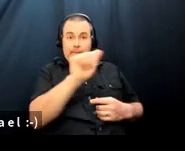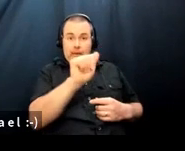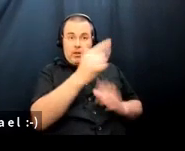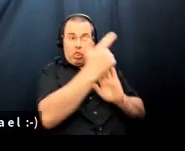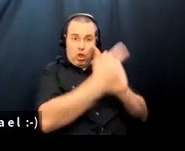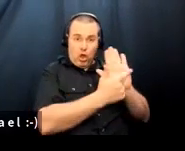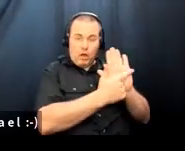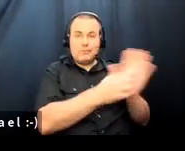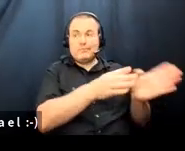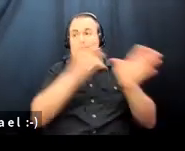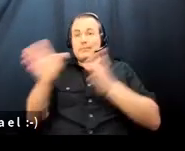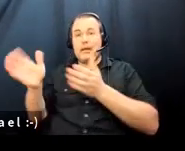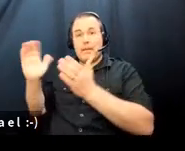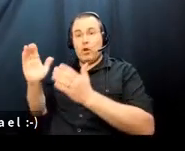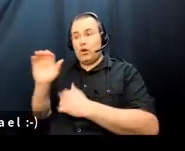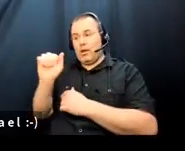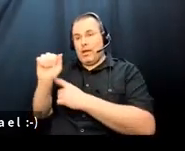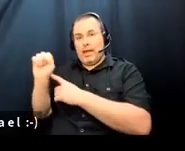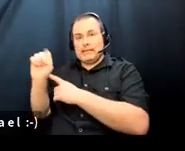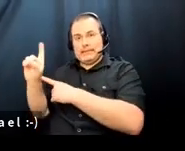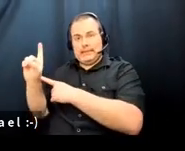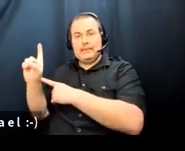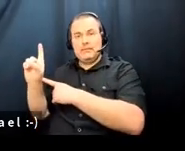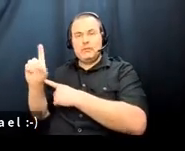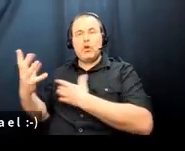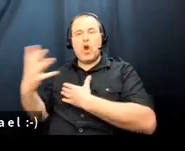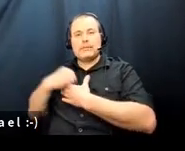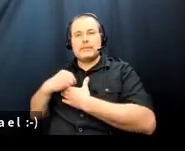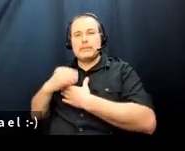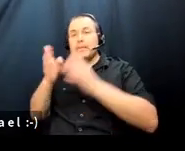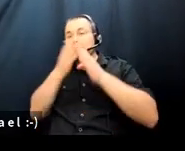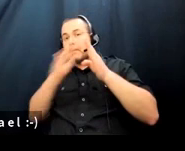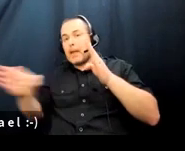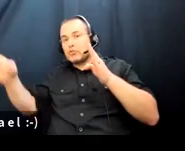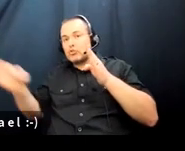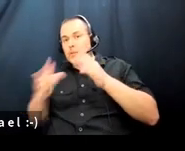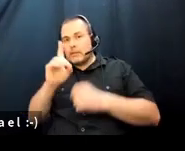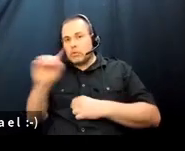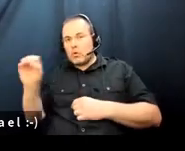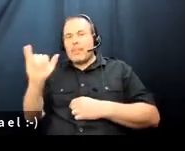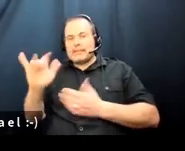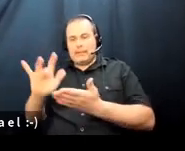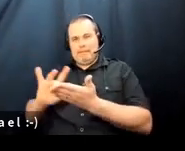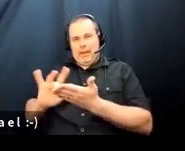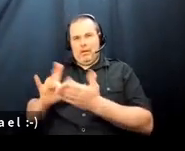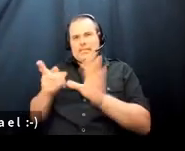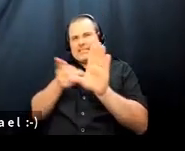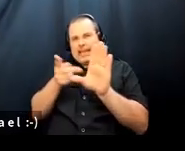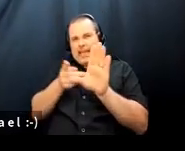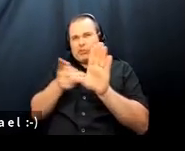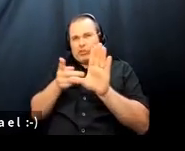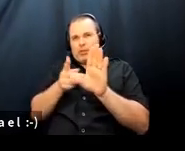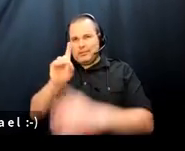autism spectrum disorder is a medical psychiatric diagnosis. And that's